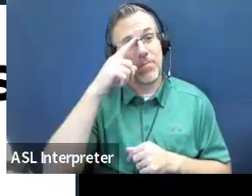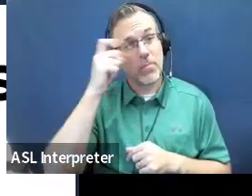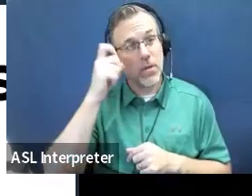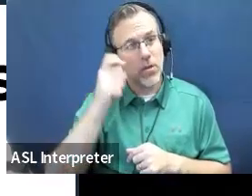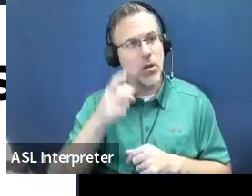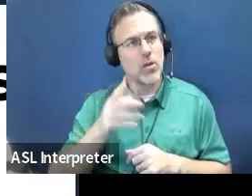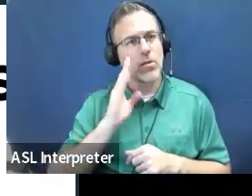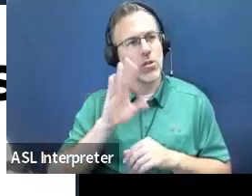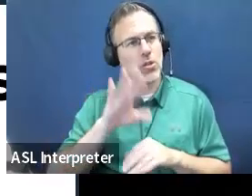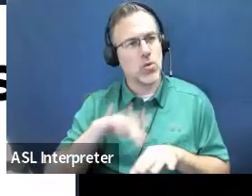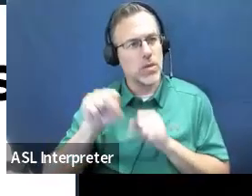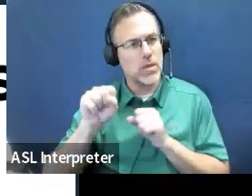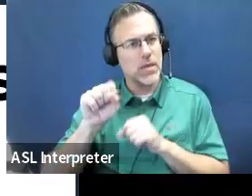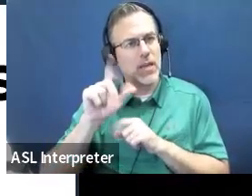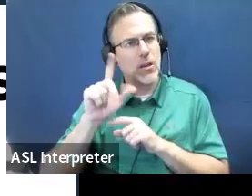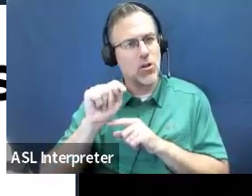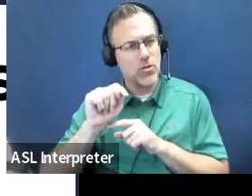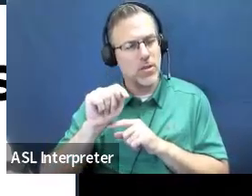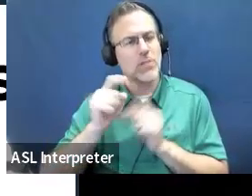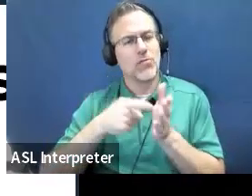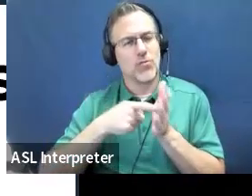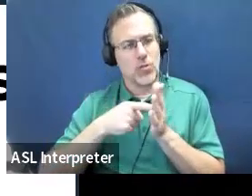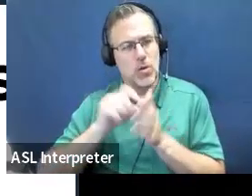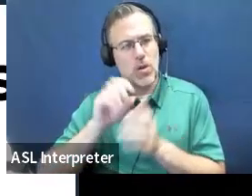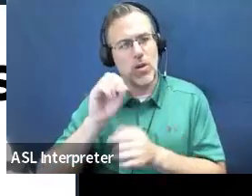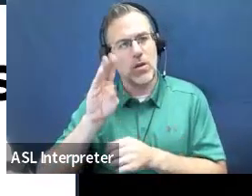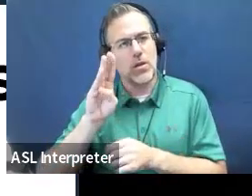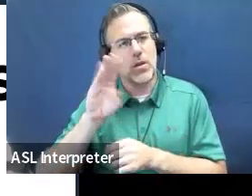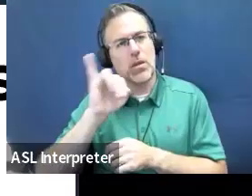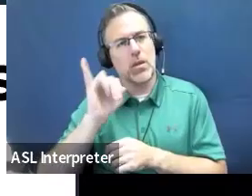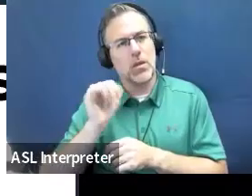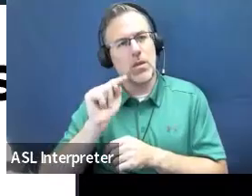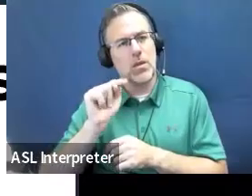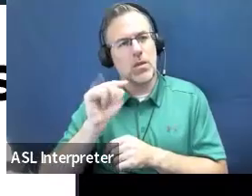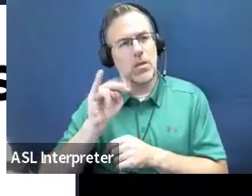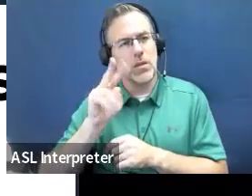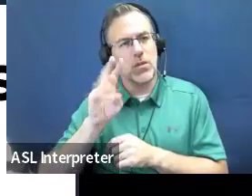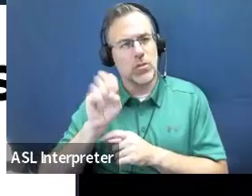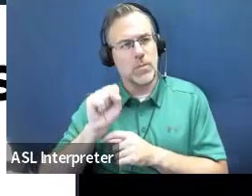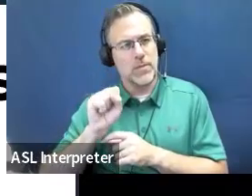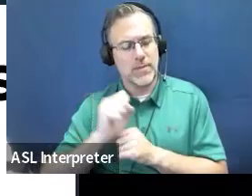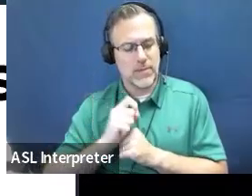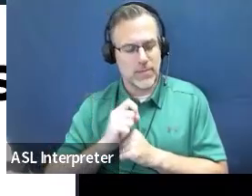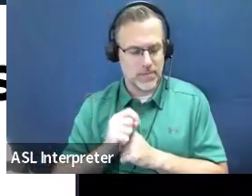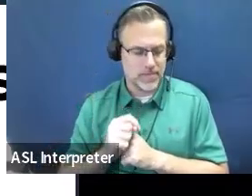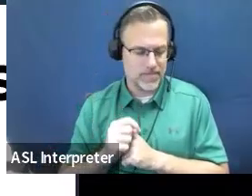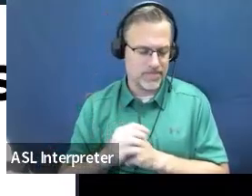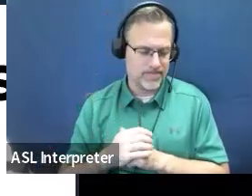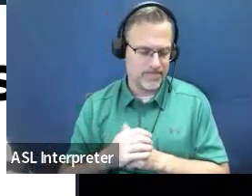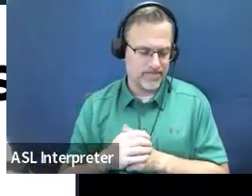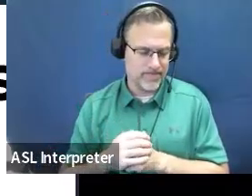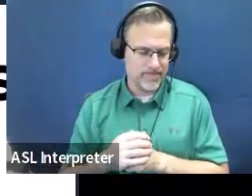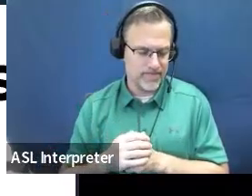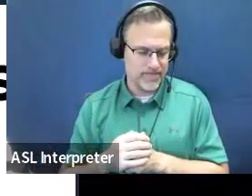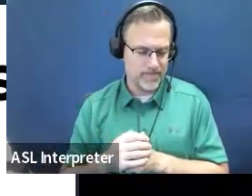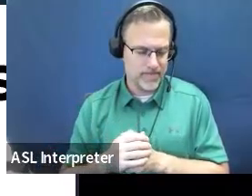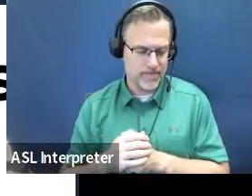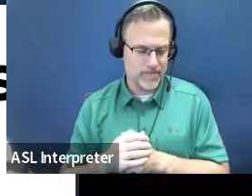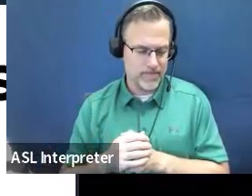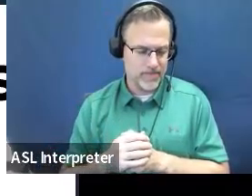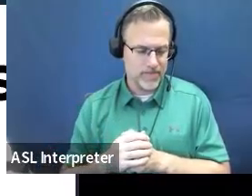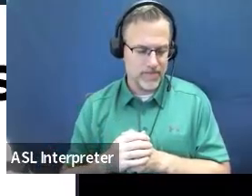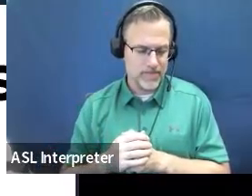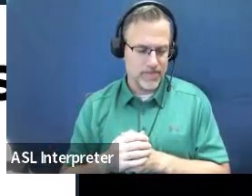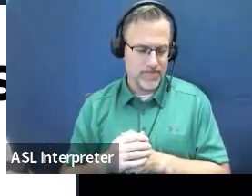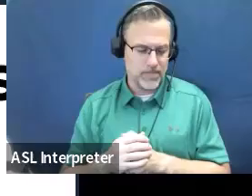she needs to have objectives. So the objectives, if you notice, are just basically the same